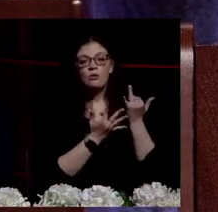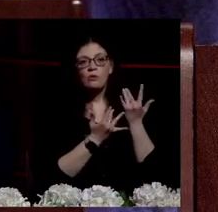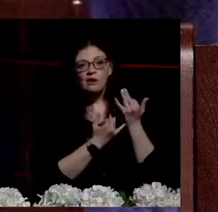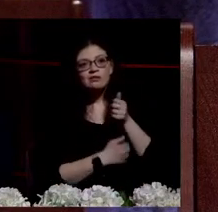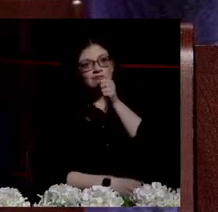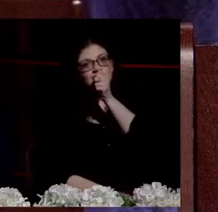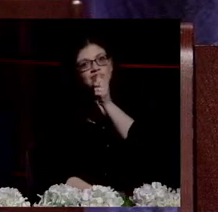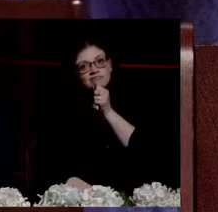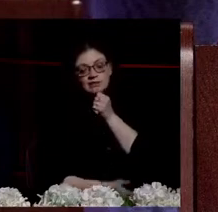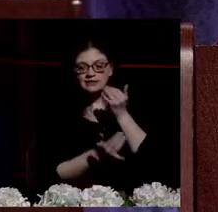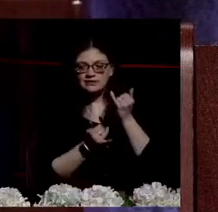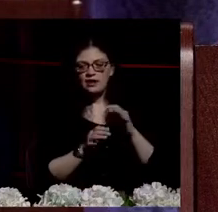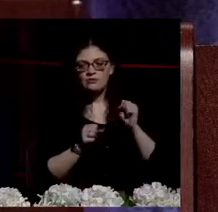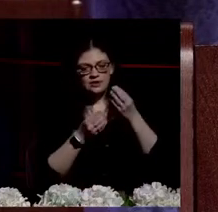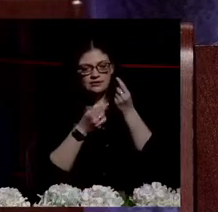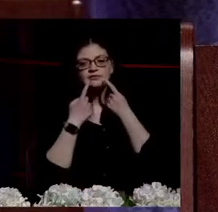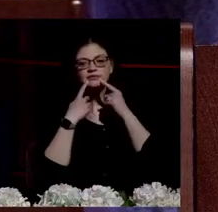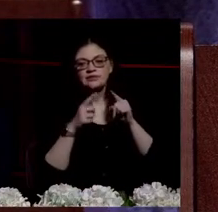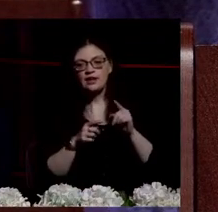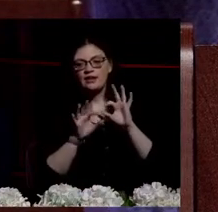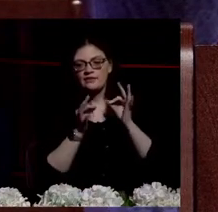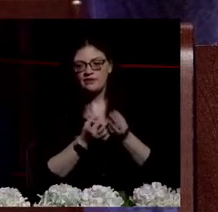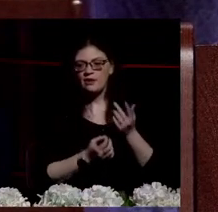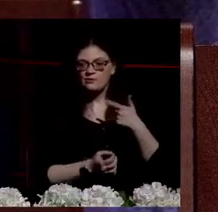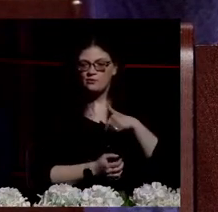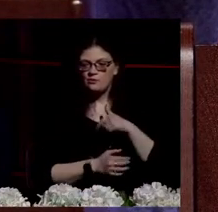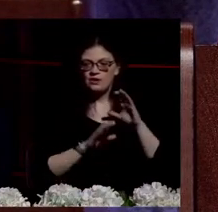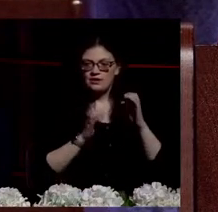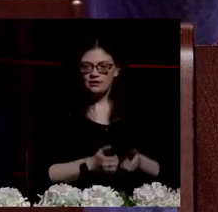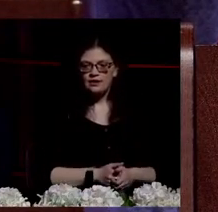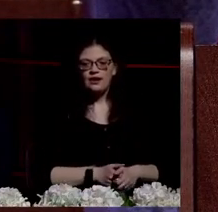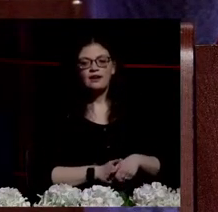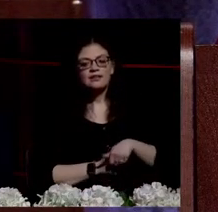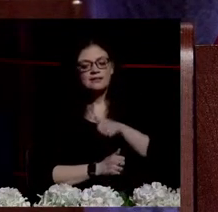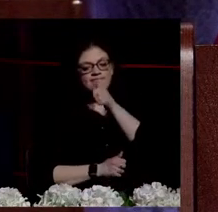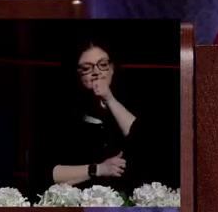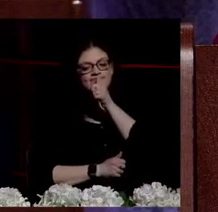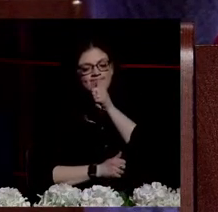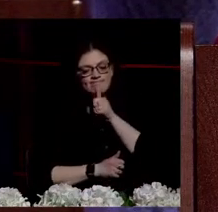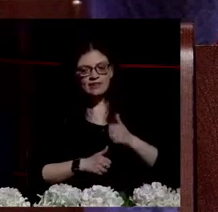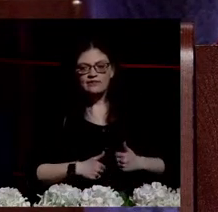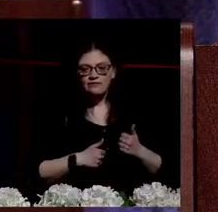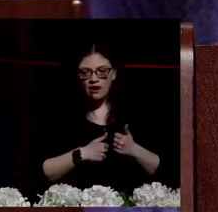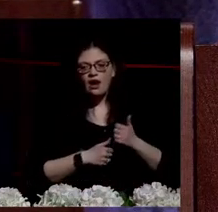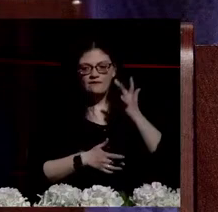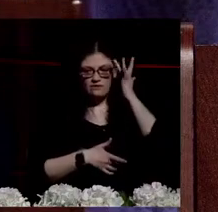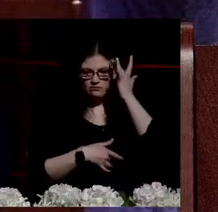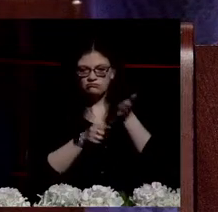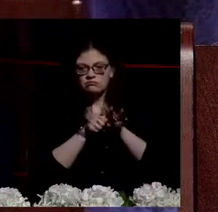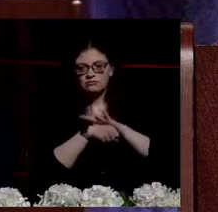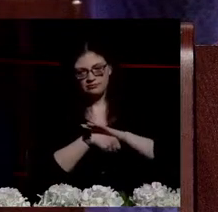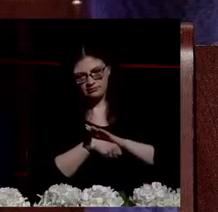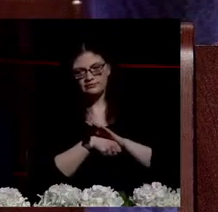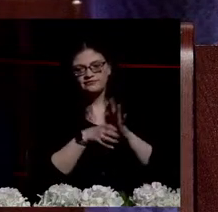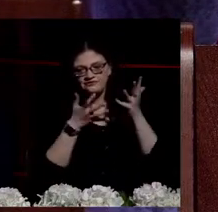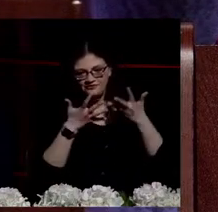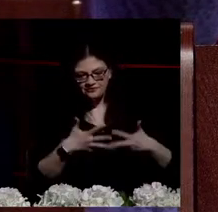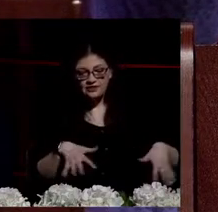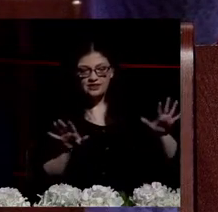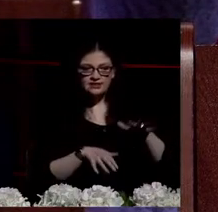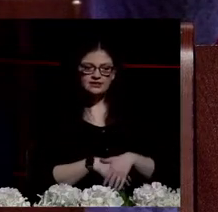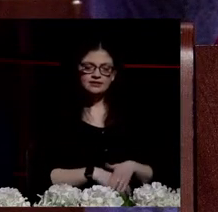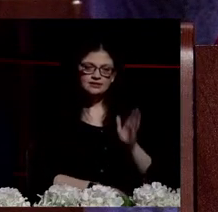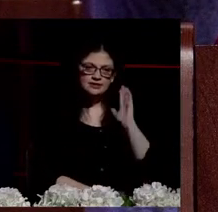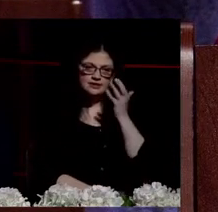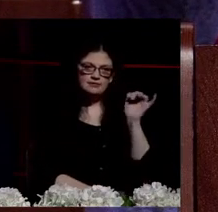we can tell our families that we were that class who got through the COVID pandemic. It seems like yesterday, when we were freshmen